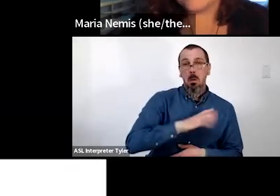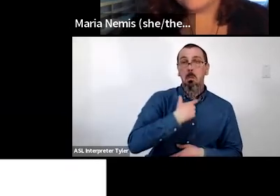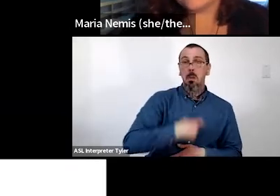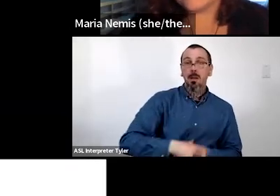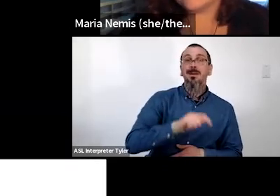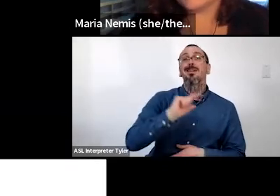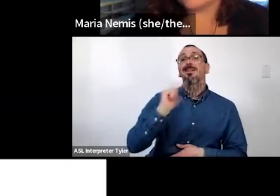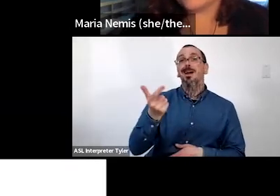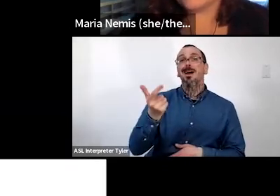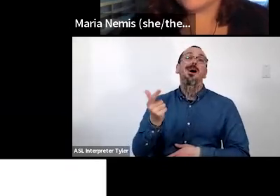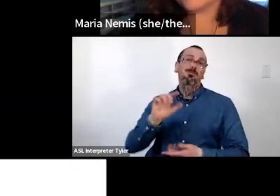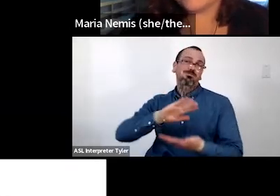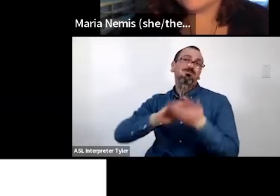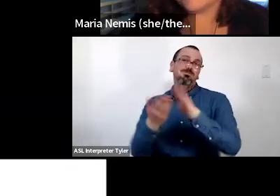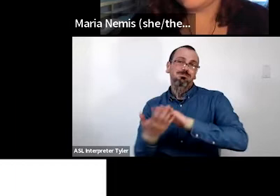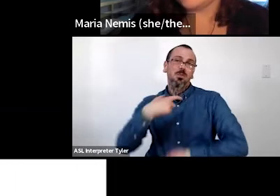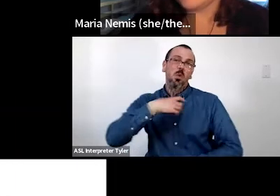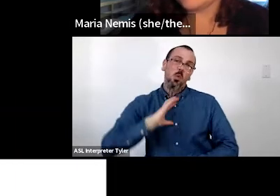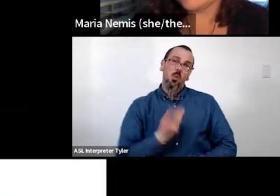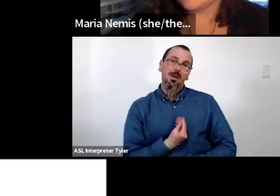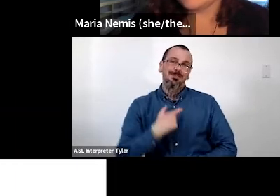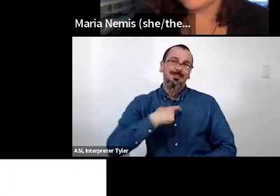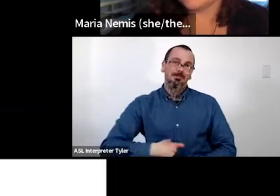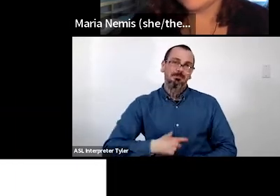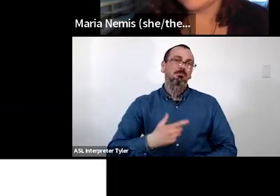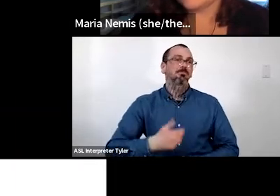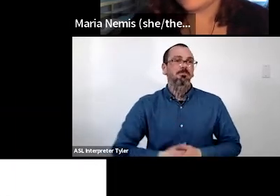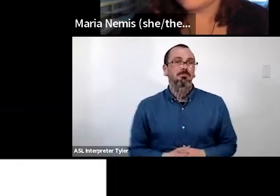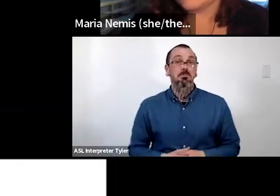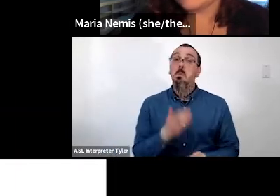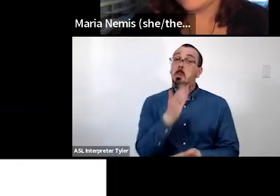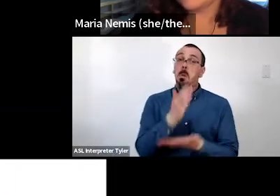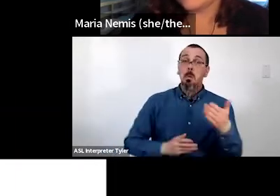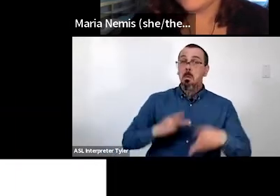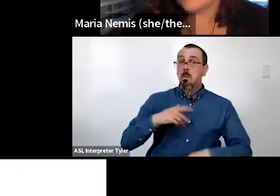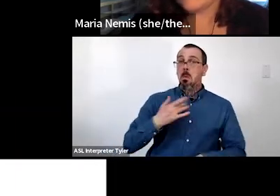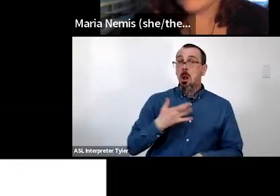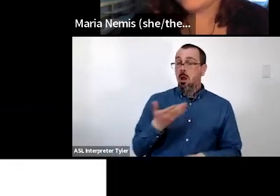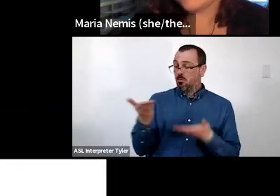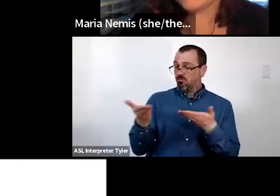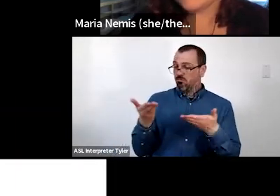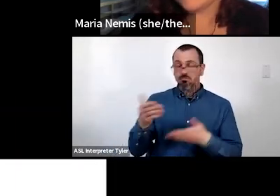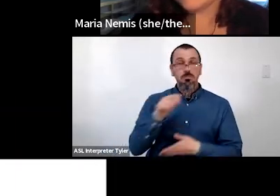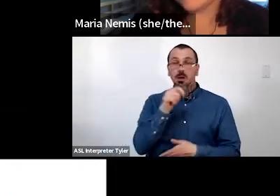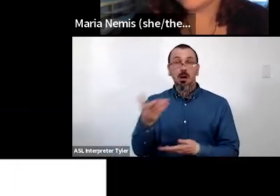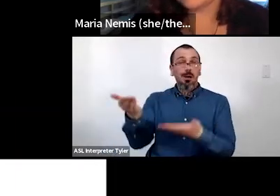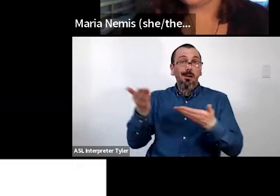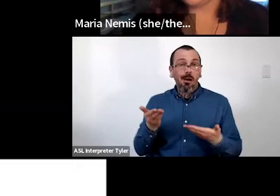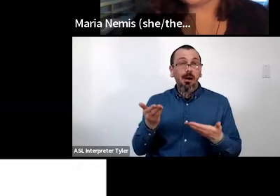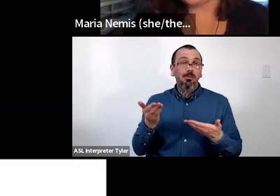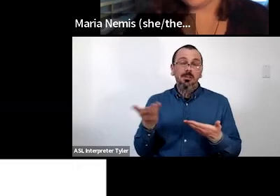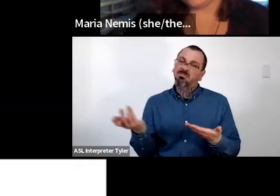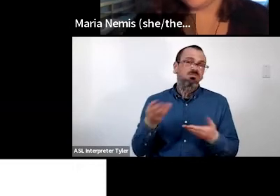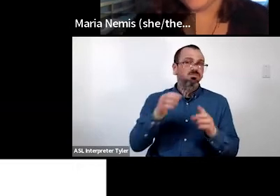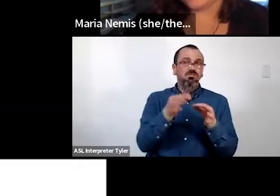Anyone who indicated that they had been wrongfully denied any of these services was included in the wrongfully denied group, while those who didn't select any